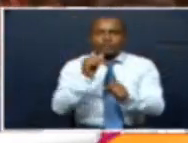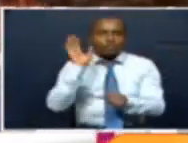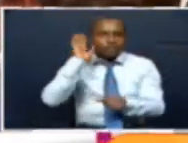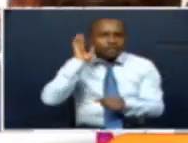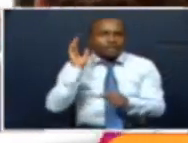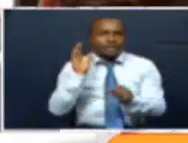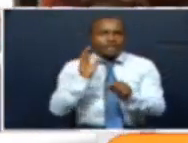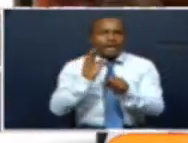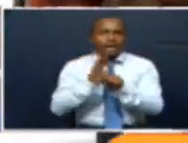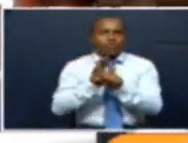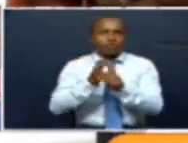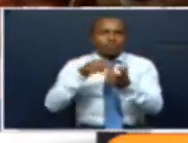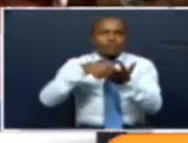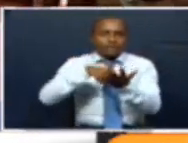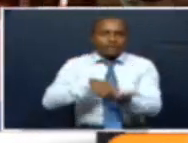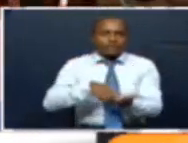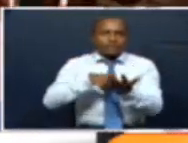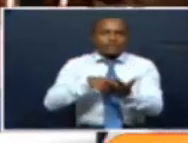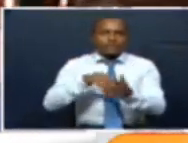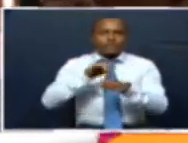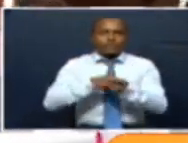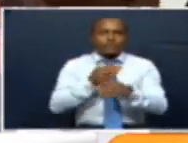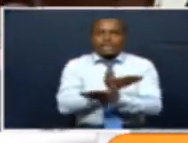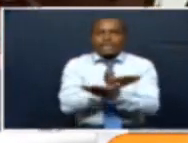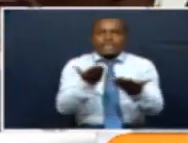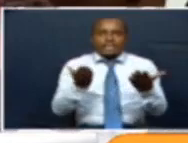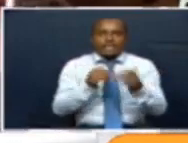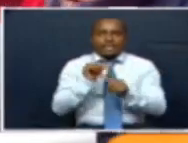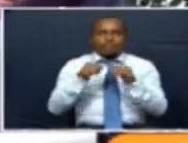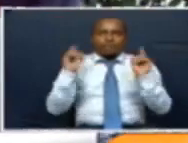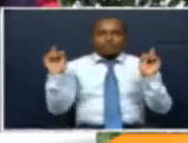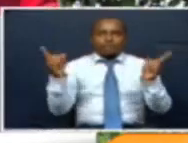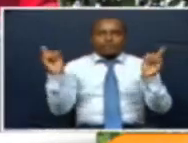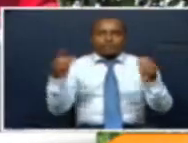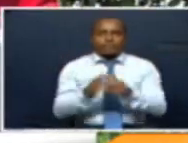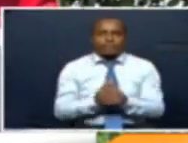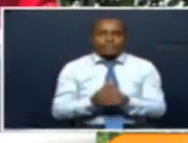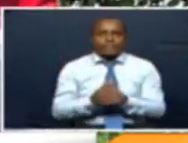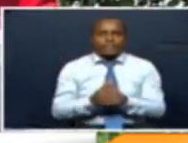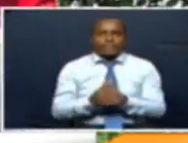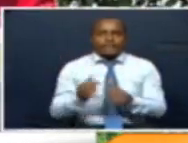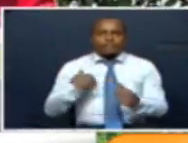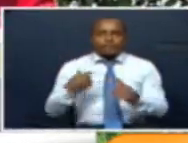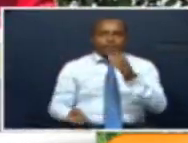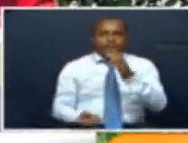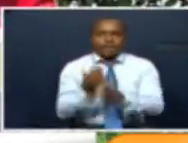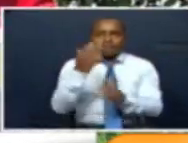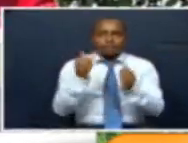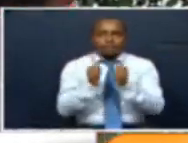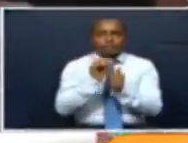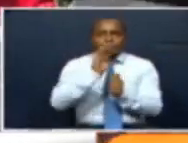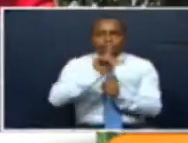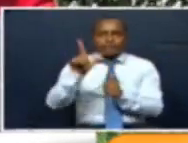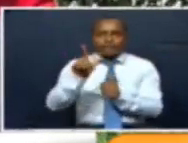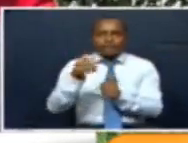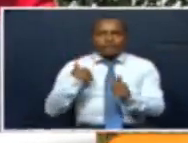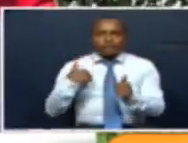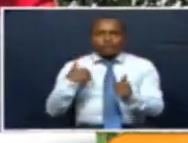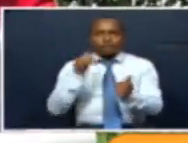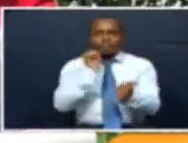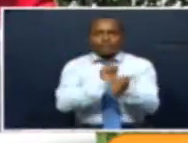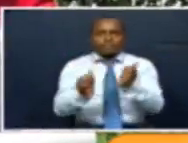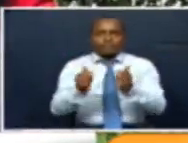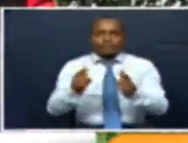lot of emphasis on anything related to pastoralists. I'll be coming up with a bill to have punishment by way of life